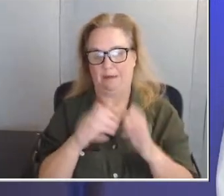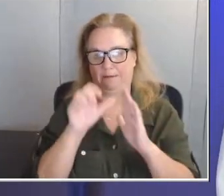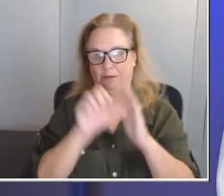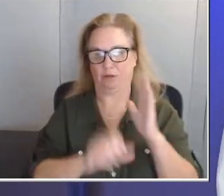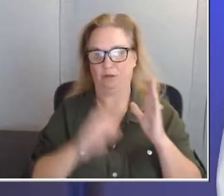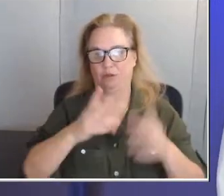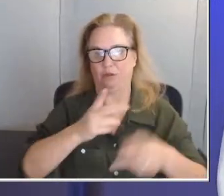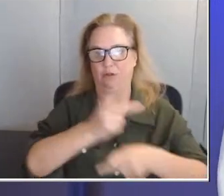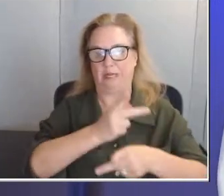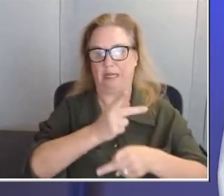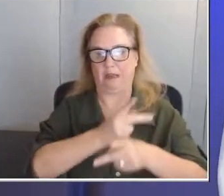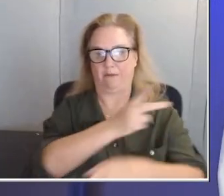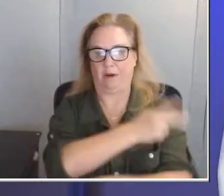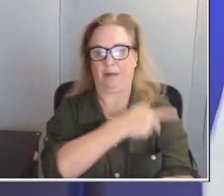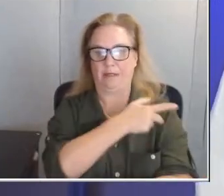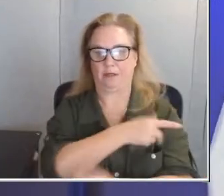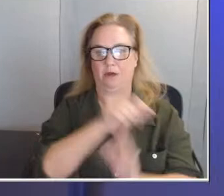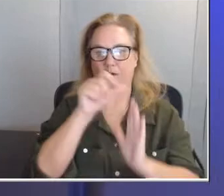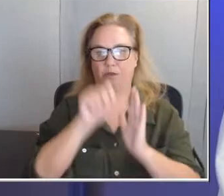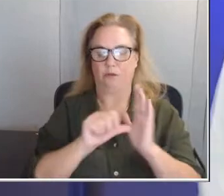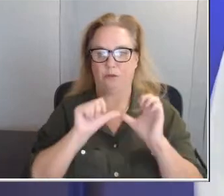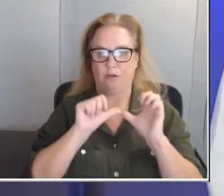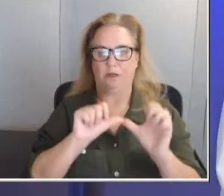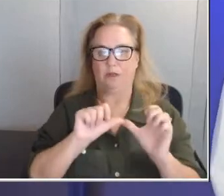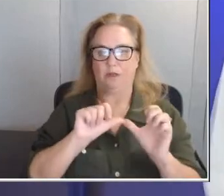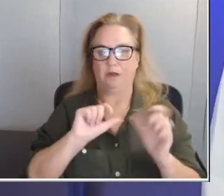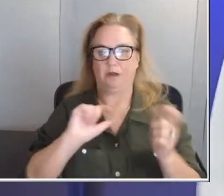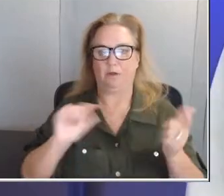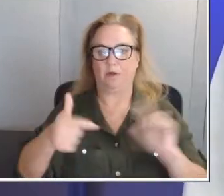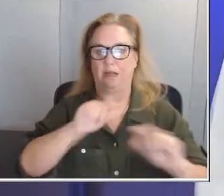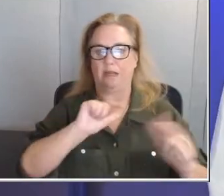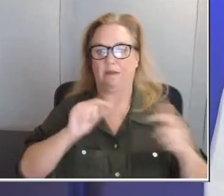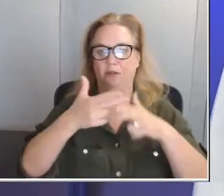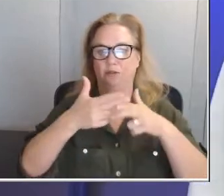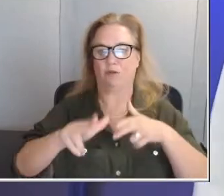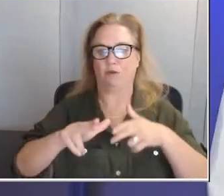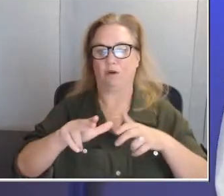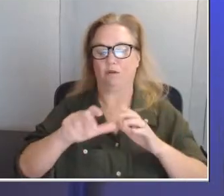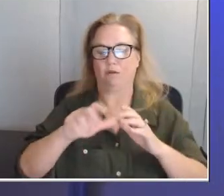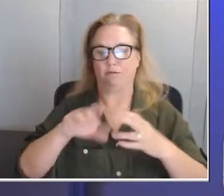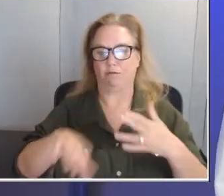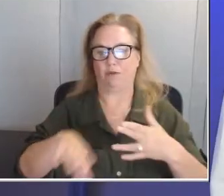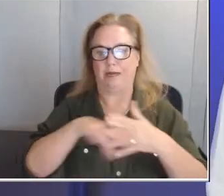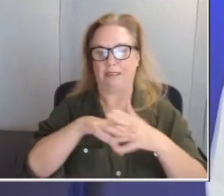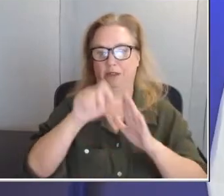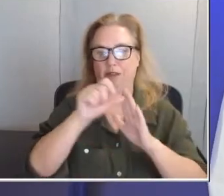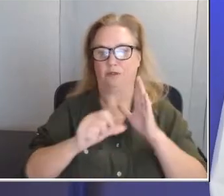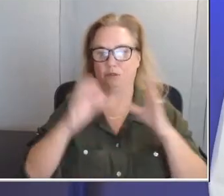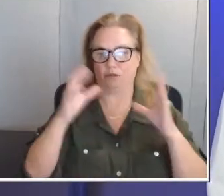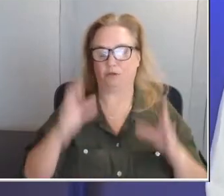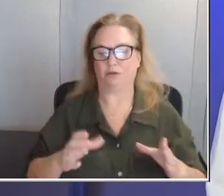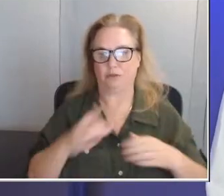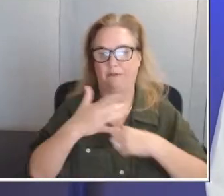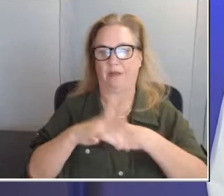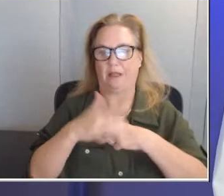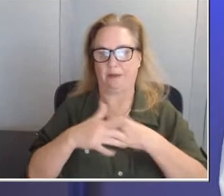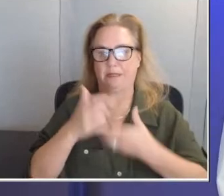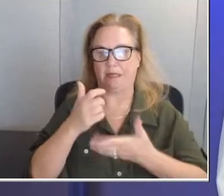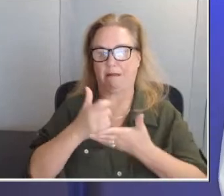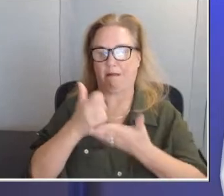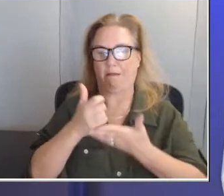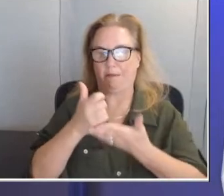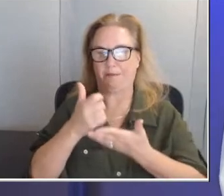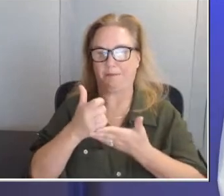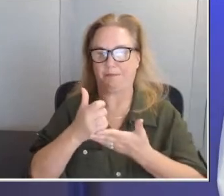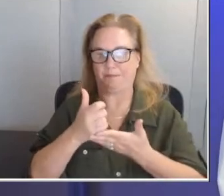care of a patient when a surgery is really long, and we're able to give each other short breaks because there's always surgeons available to help that patient. So we